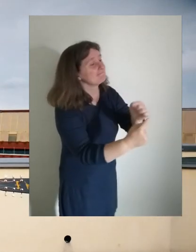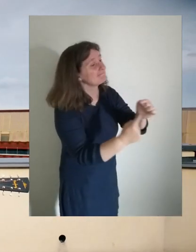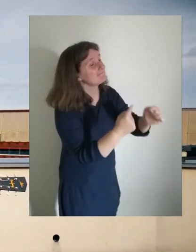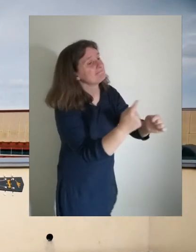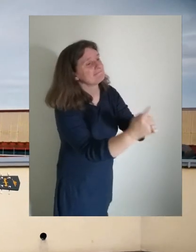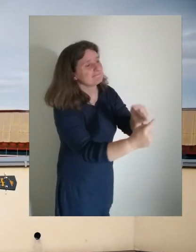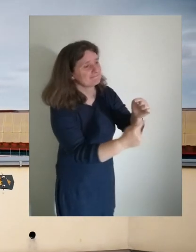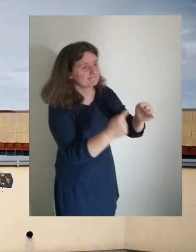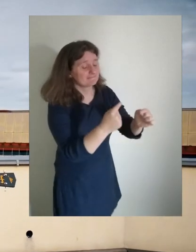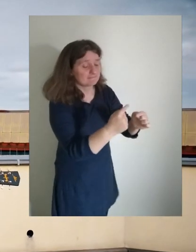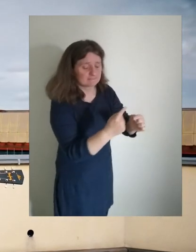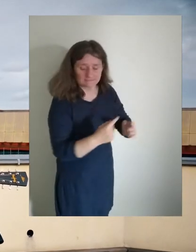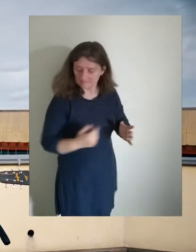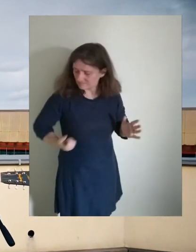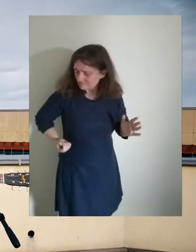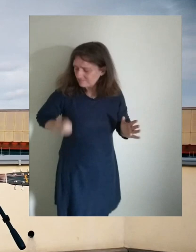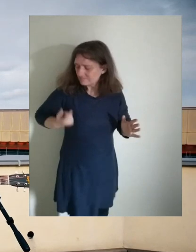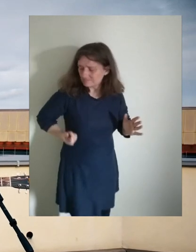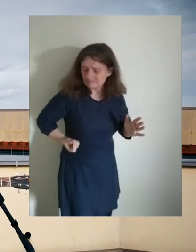shouldn't shy away